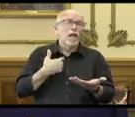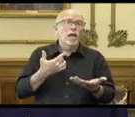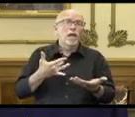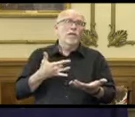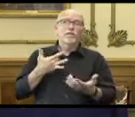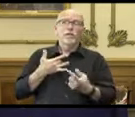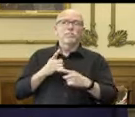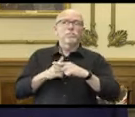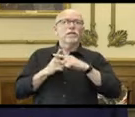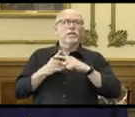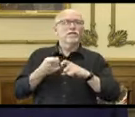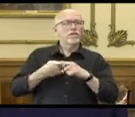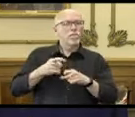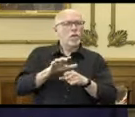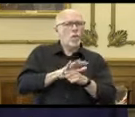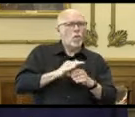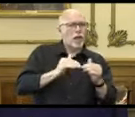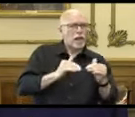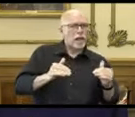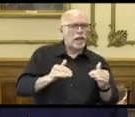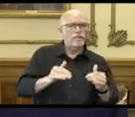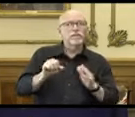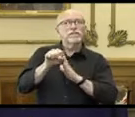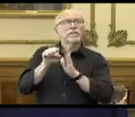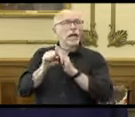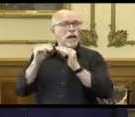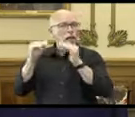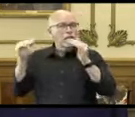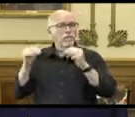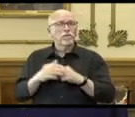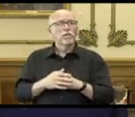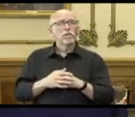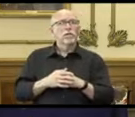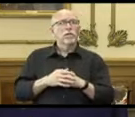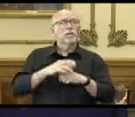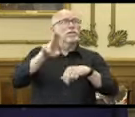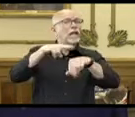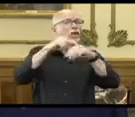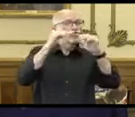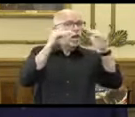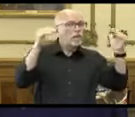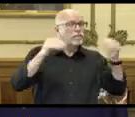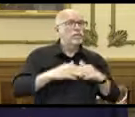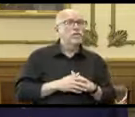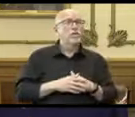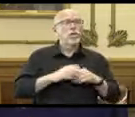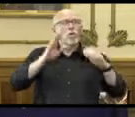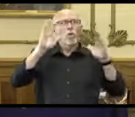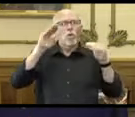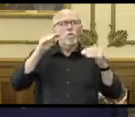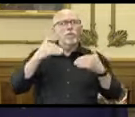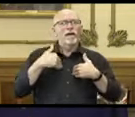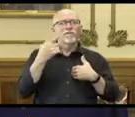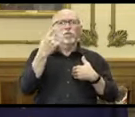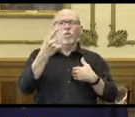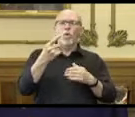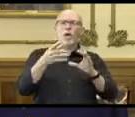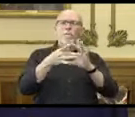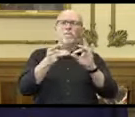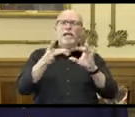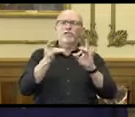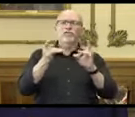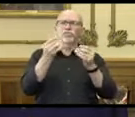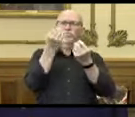that from the local level to the state level to the national level, hopefully there is one message being